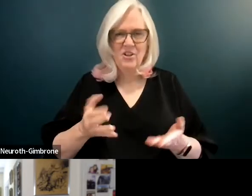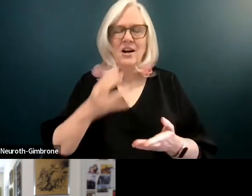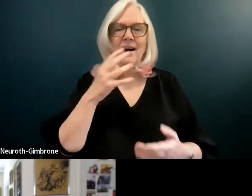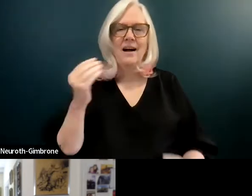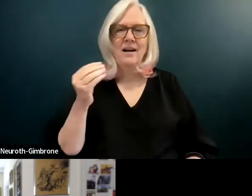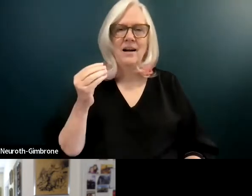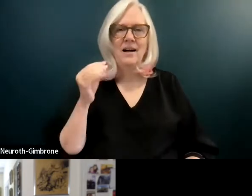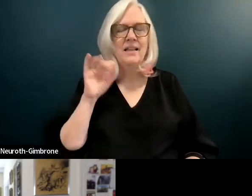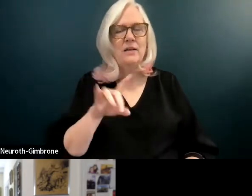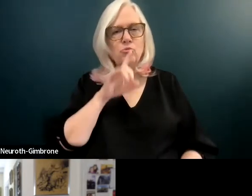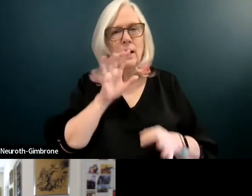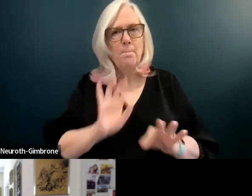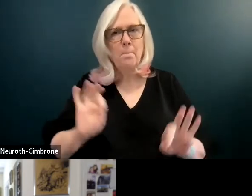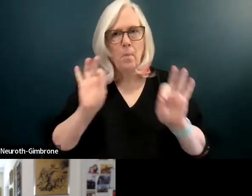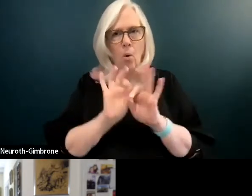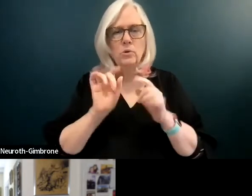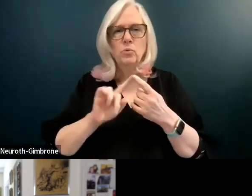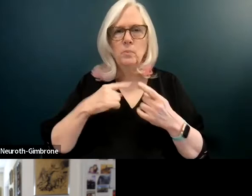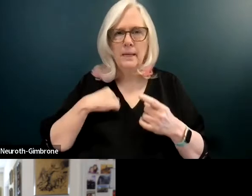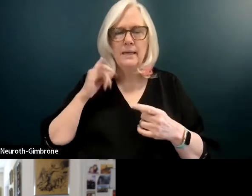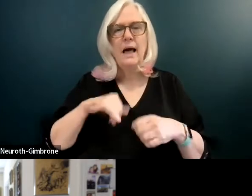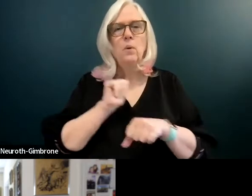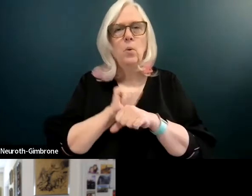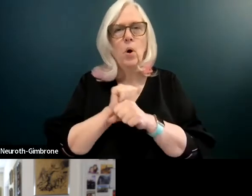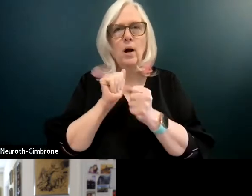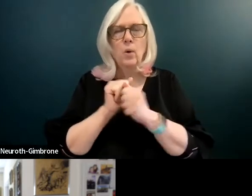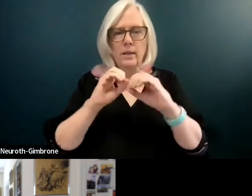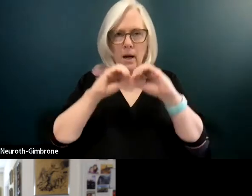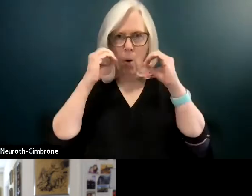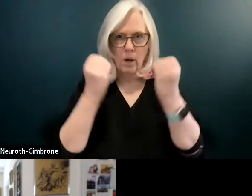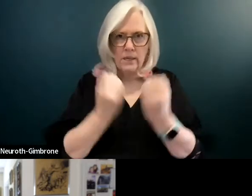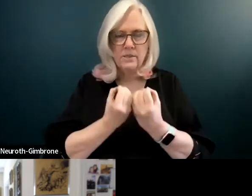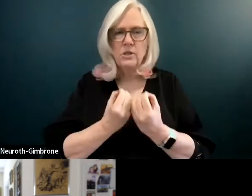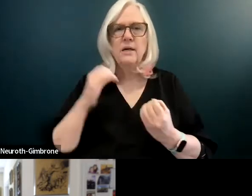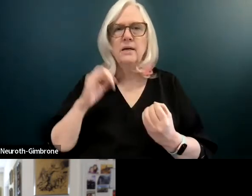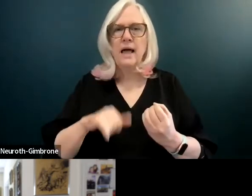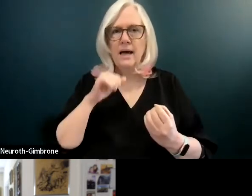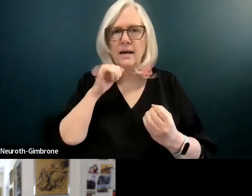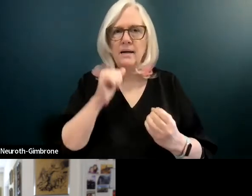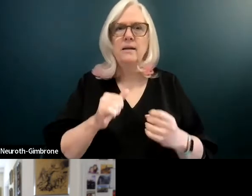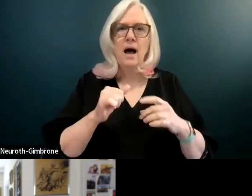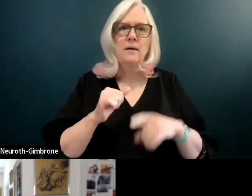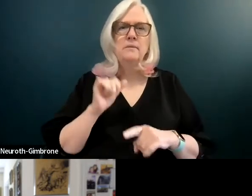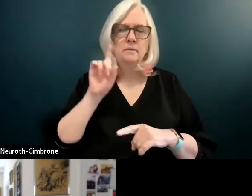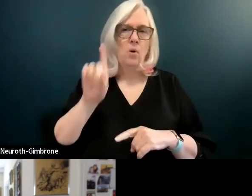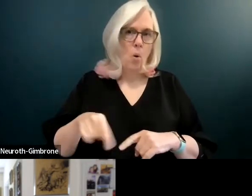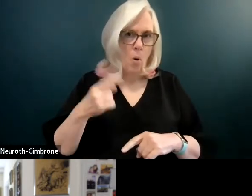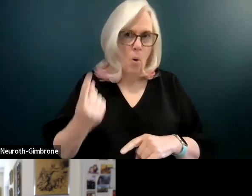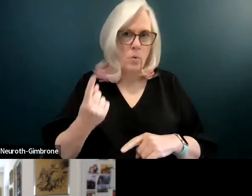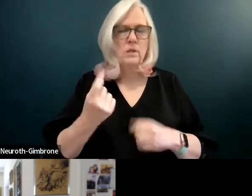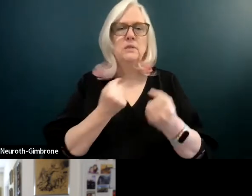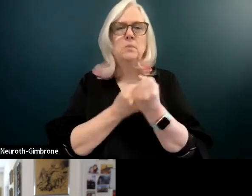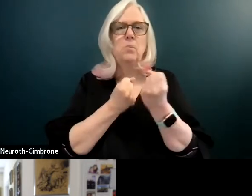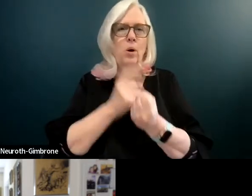And it was really important to me that we worked with an organization that not only served deaf people, but also was staffed by